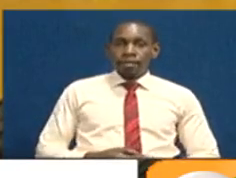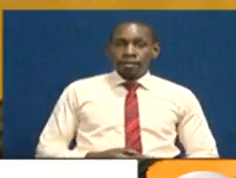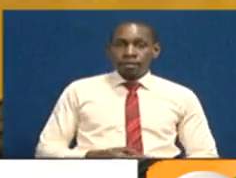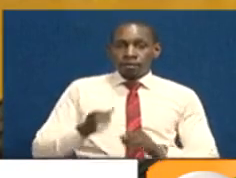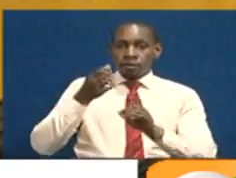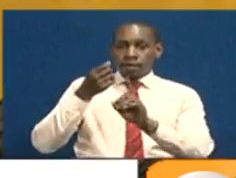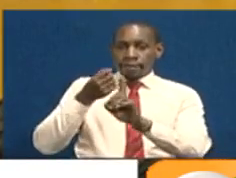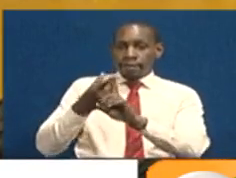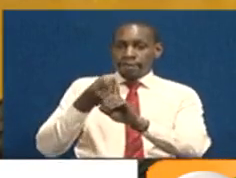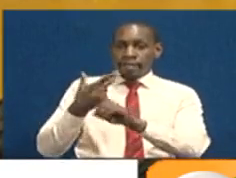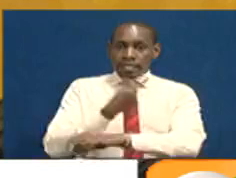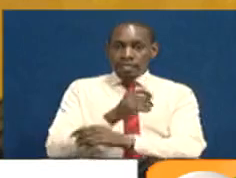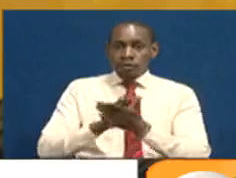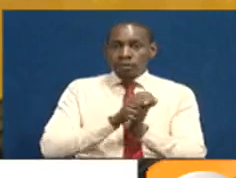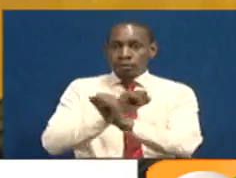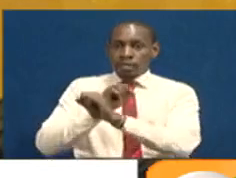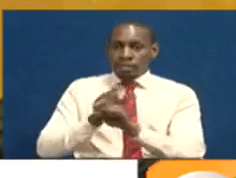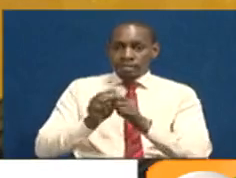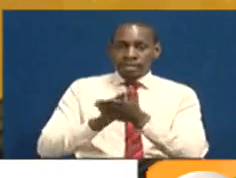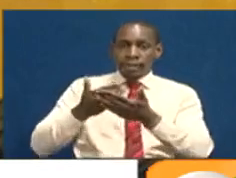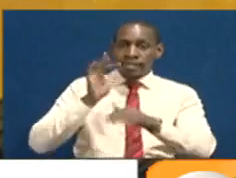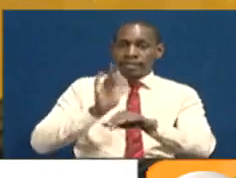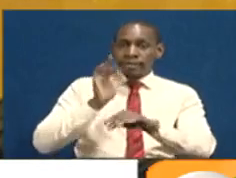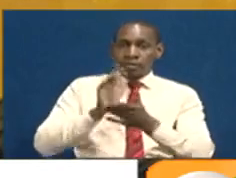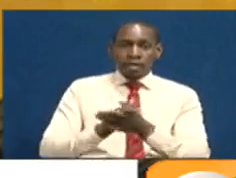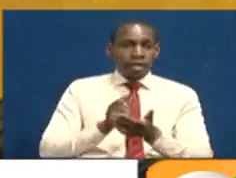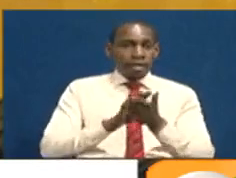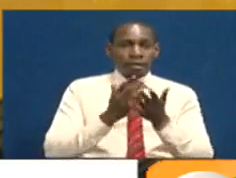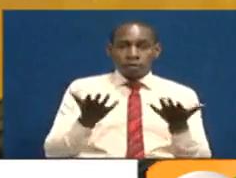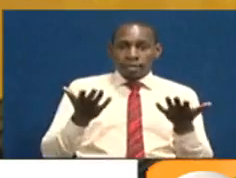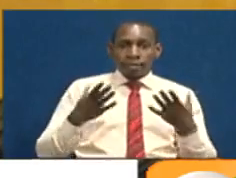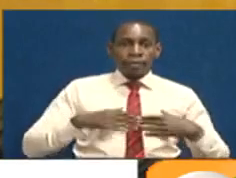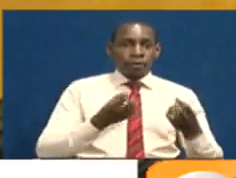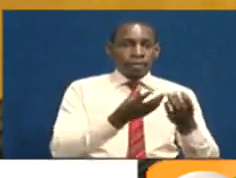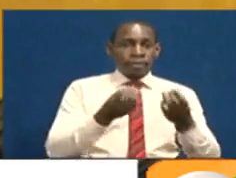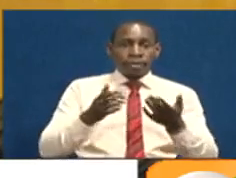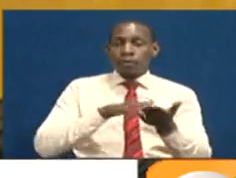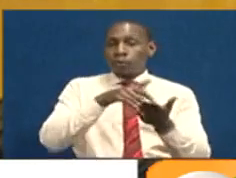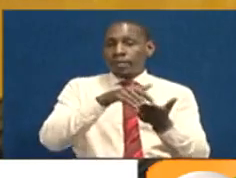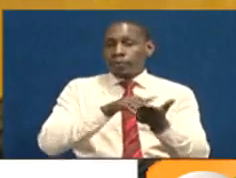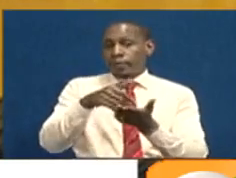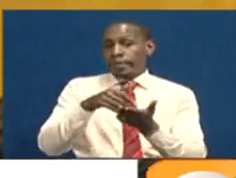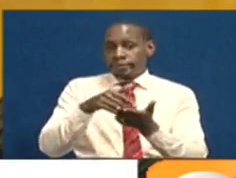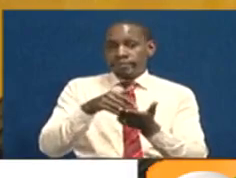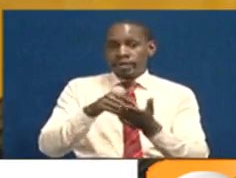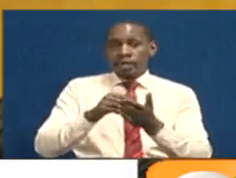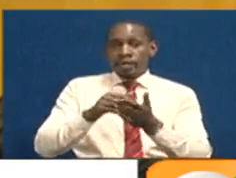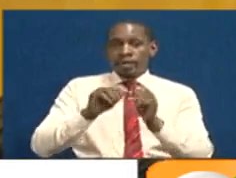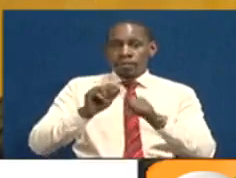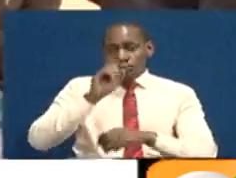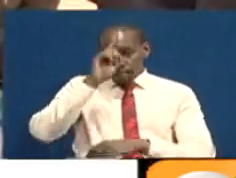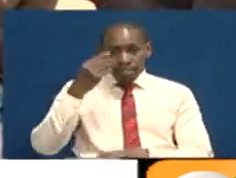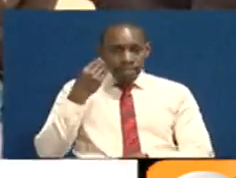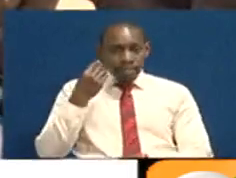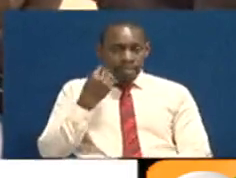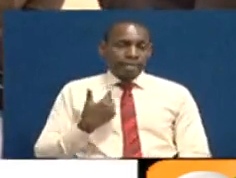of the vaccination immunity and out of the past infection, we don't have too many people who are vulnerable to get severely